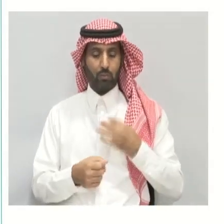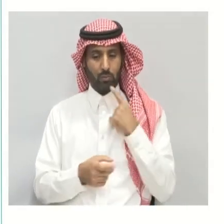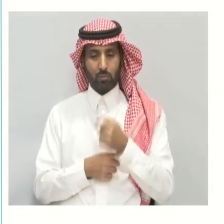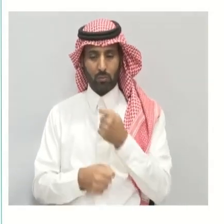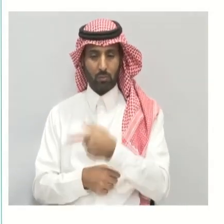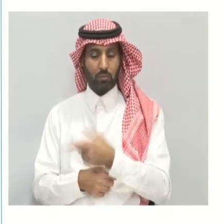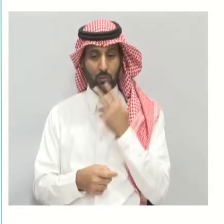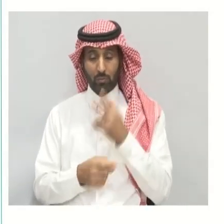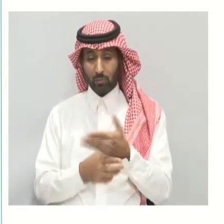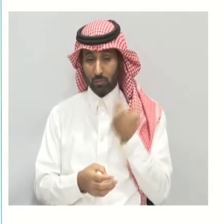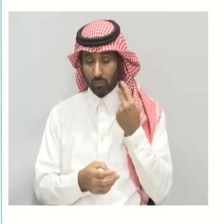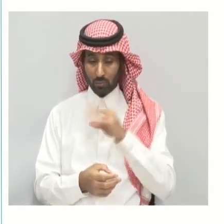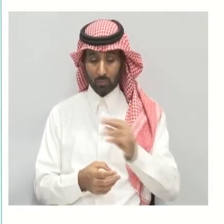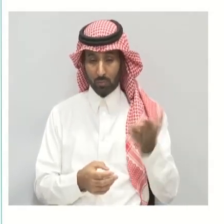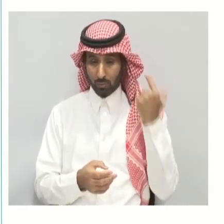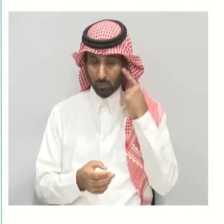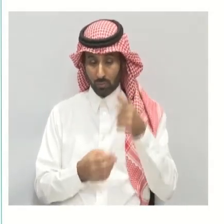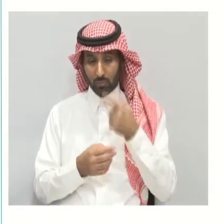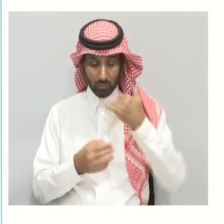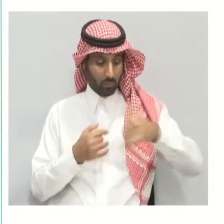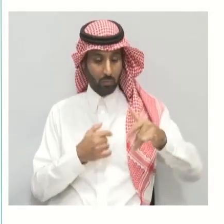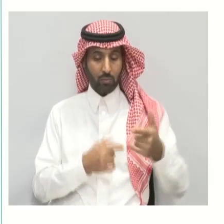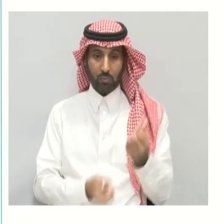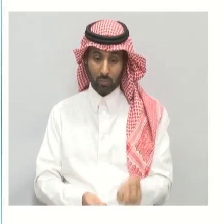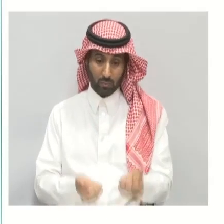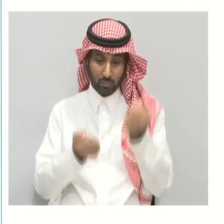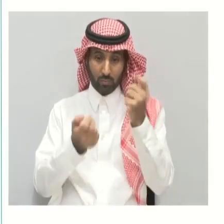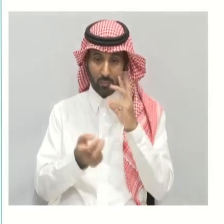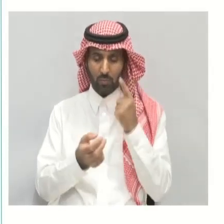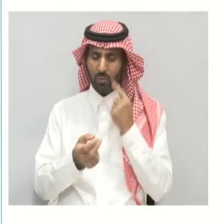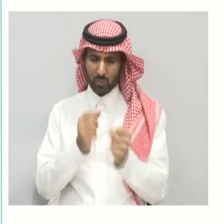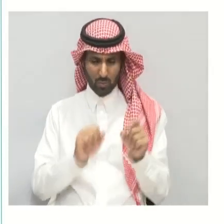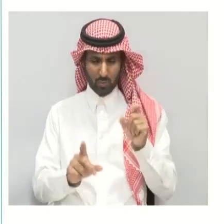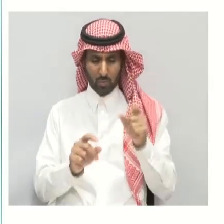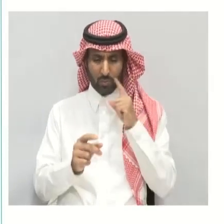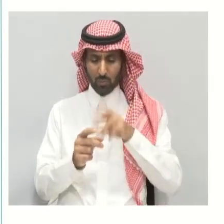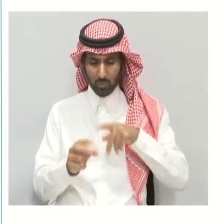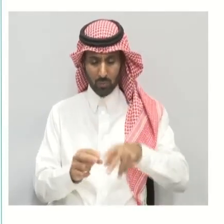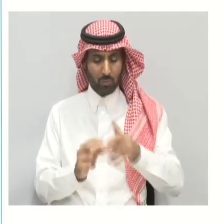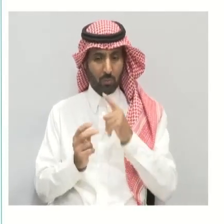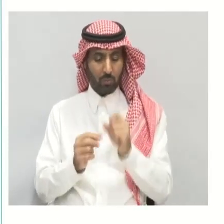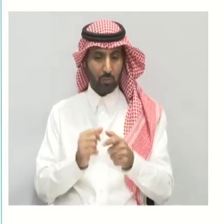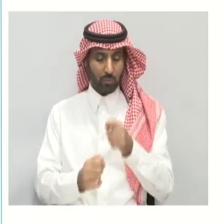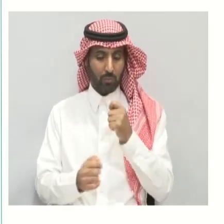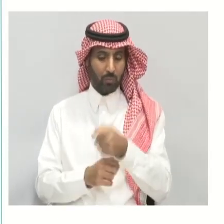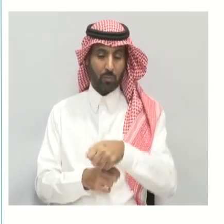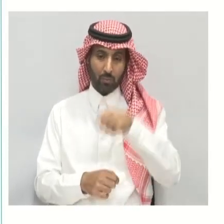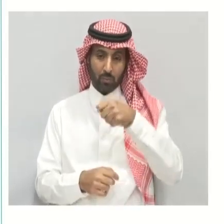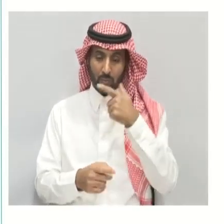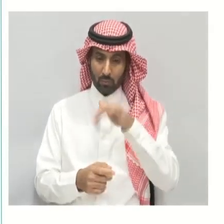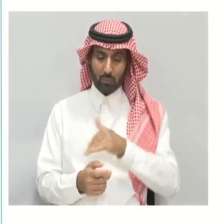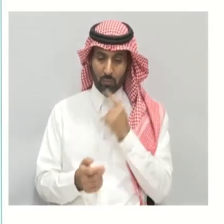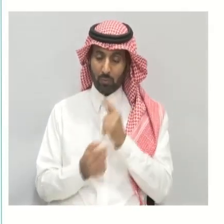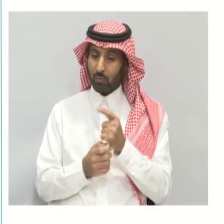last lesson, we have stated examples on whether you like to buy them online or you go to a mall, as we have learned in